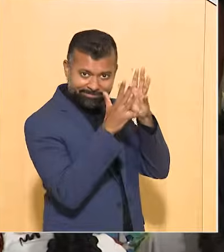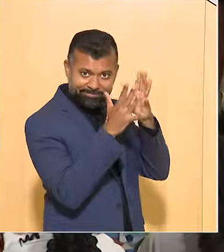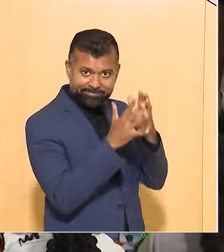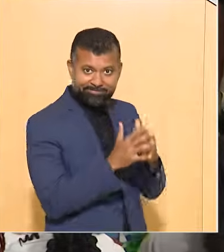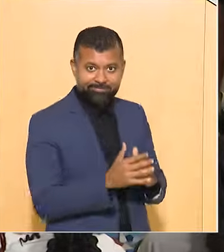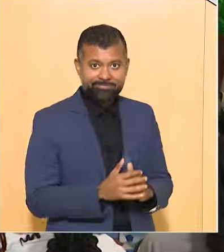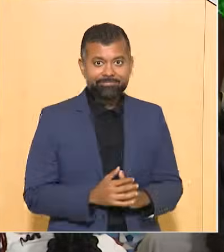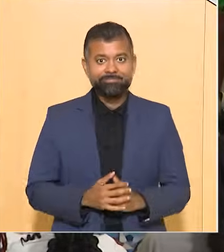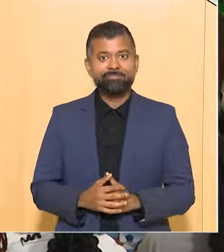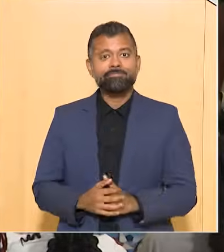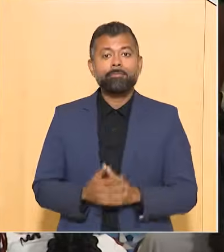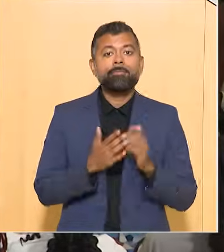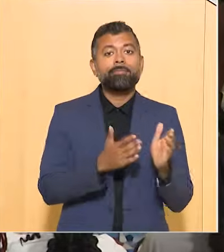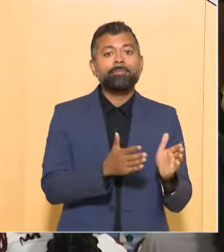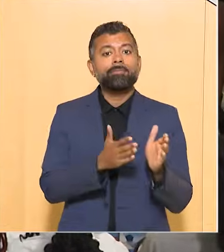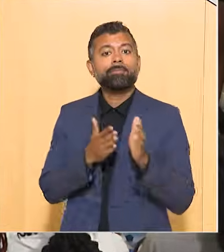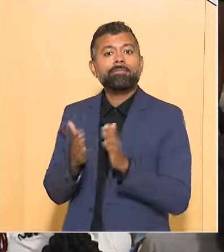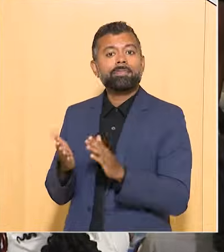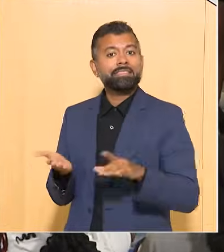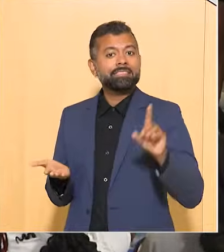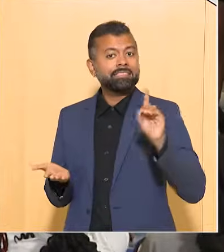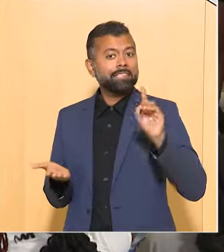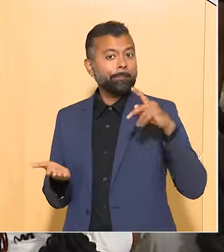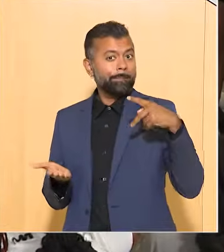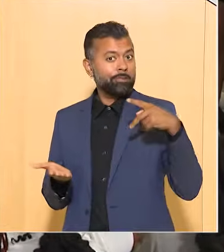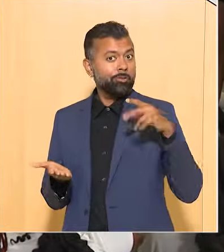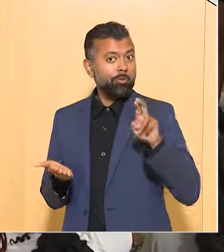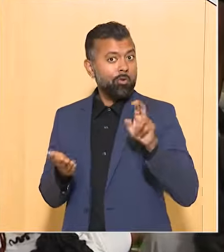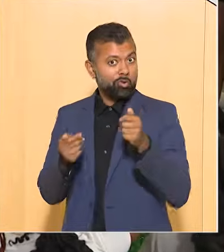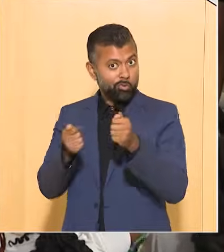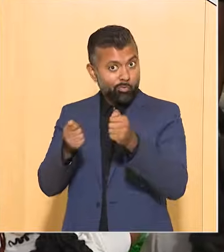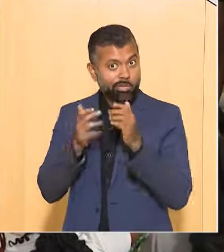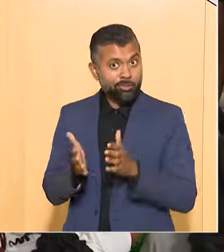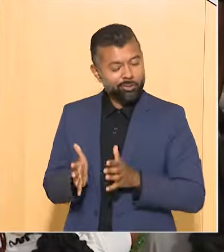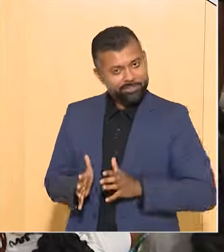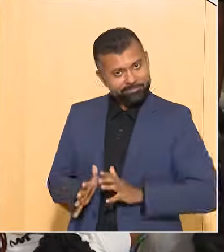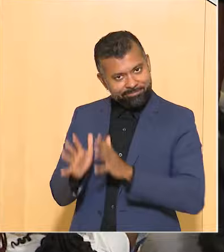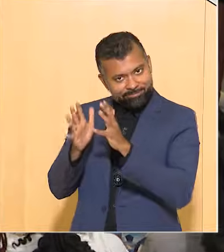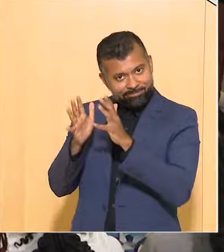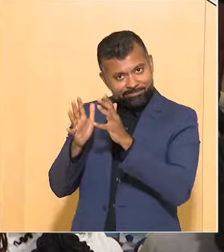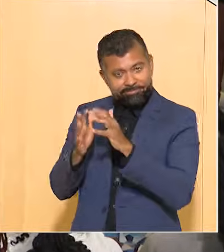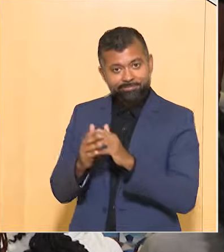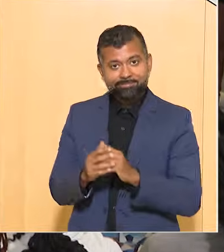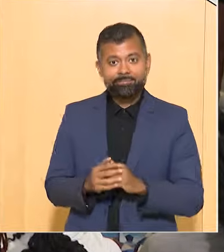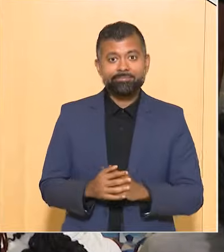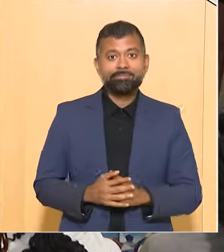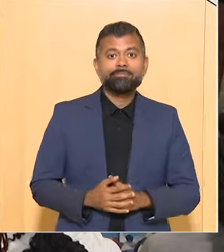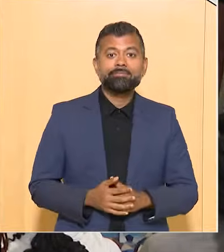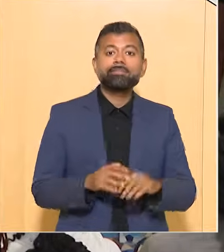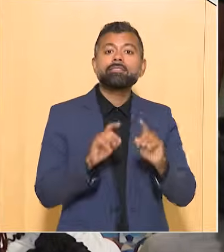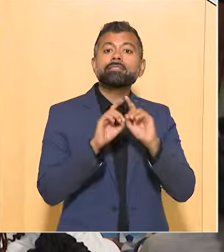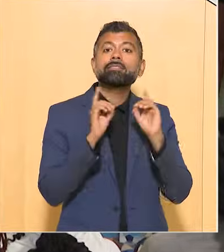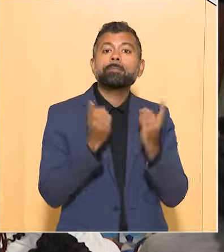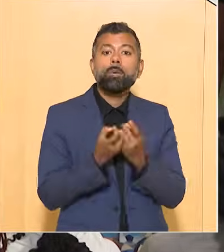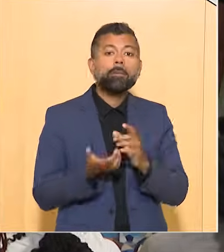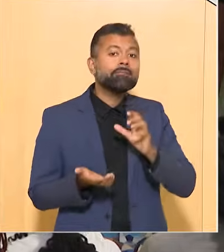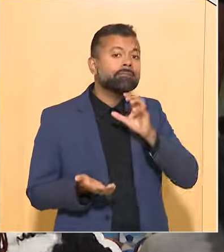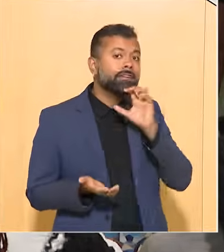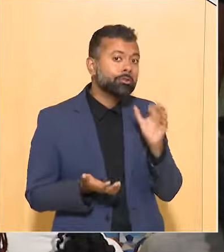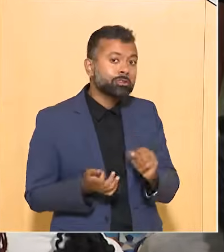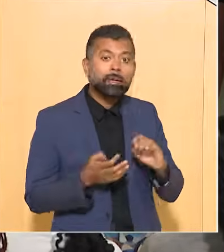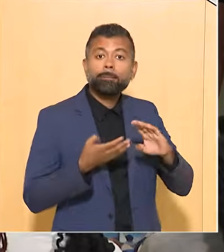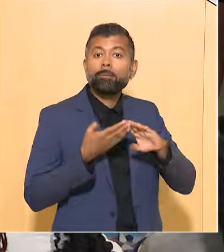the DPR director, the Department of Aging and Community